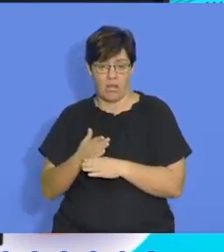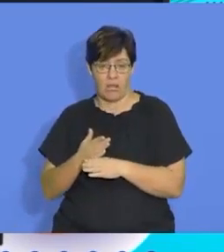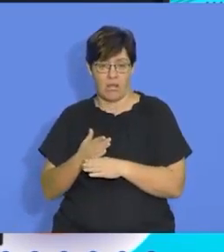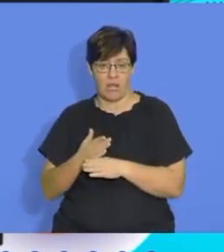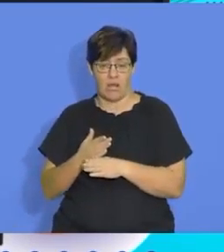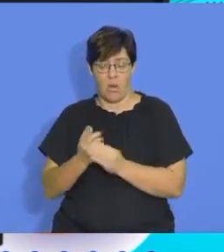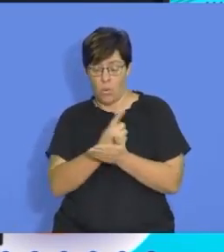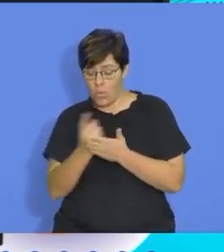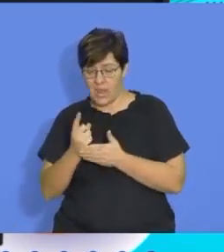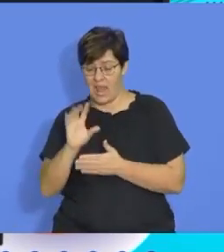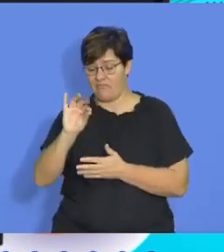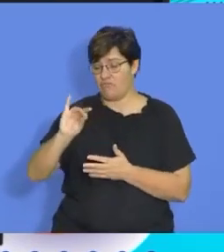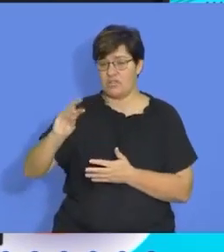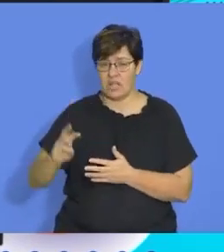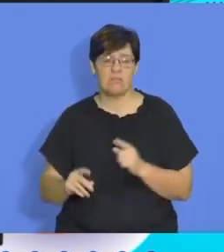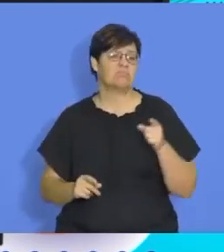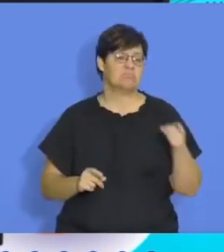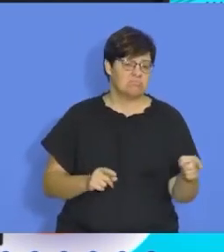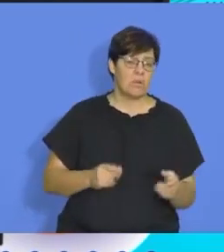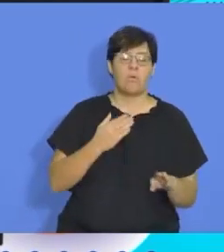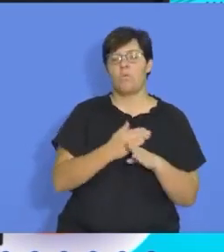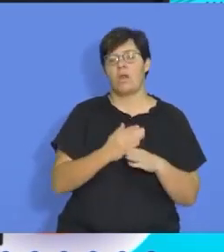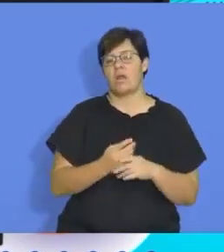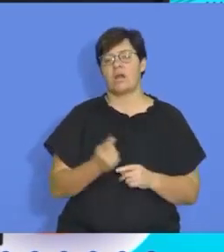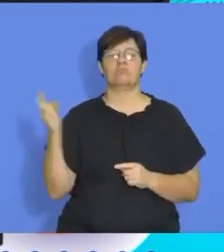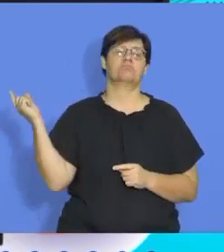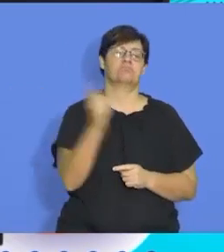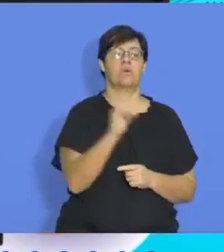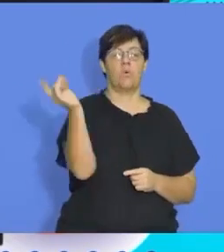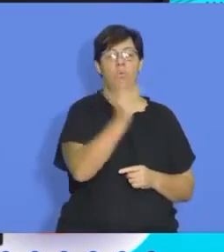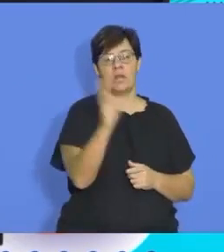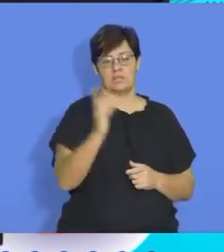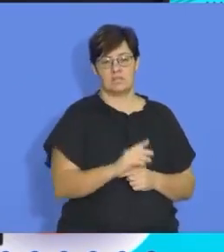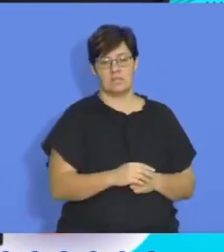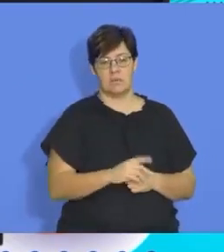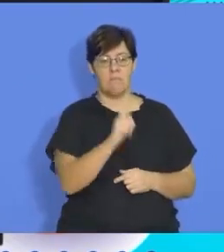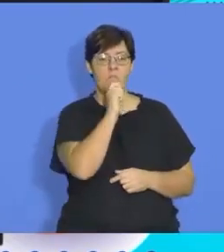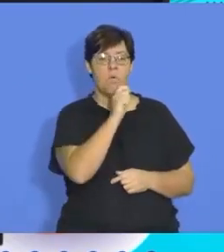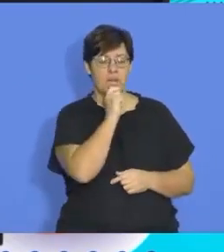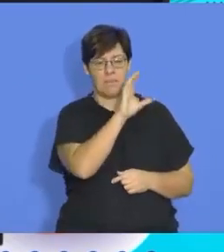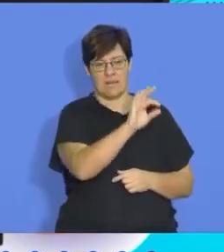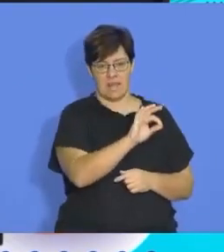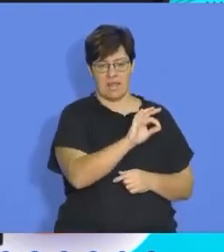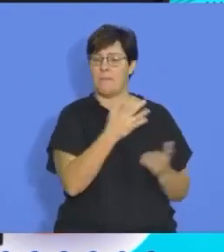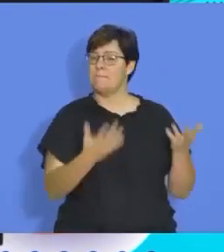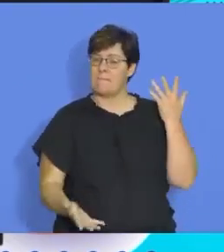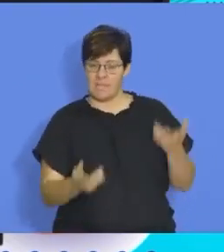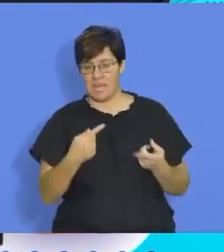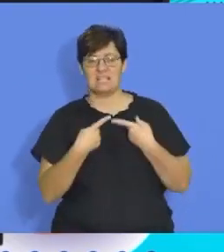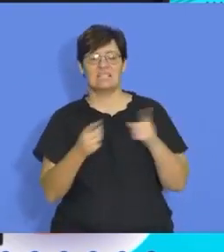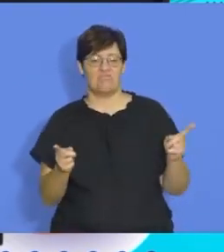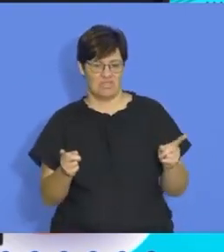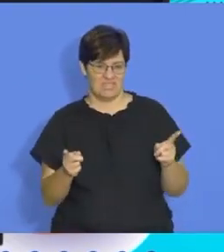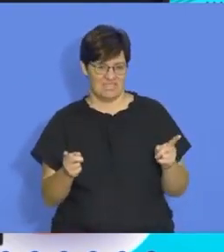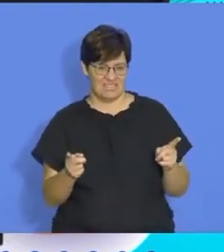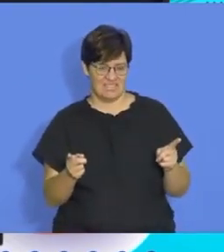times during the week, whereas Craig, on the other hand, only comes in on a Monday morning, then it could